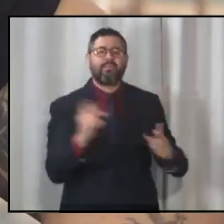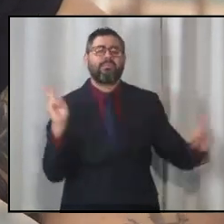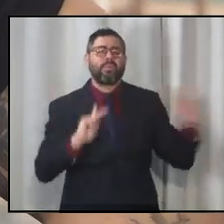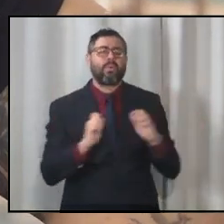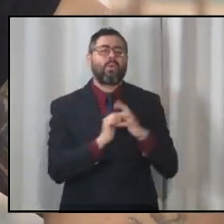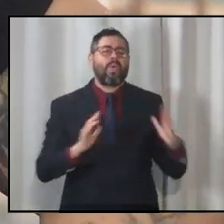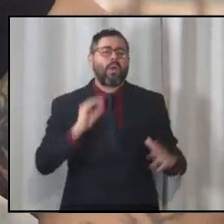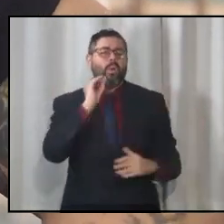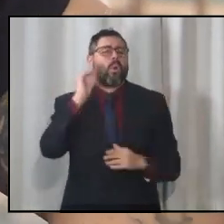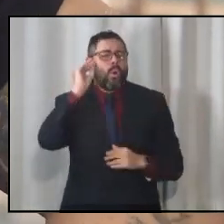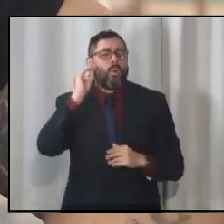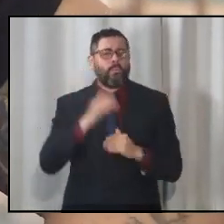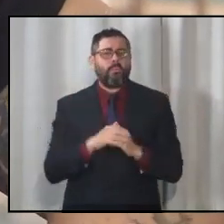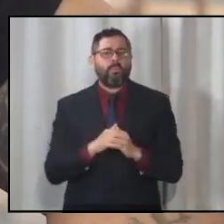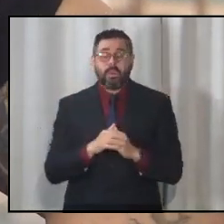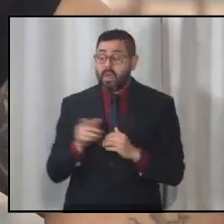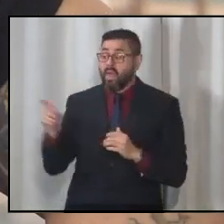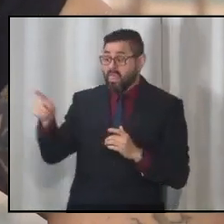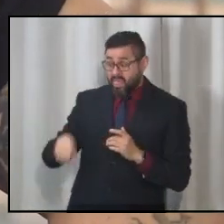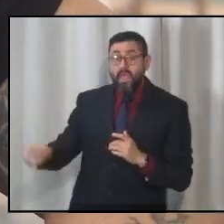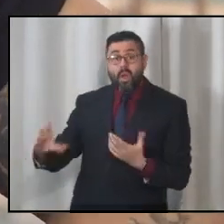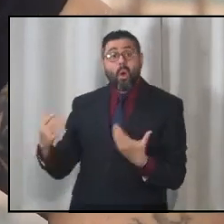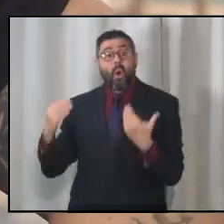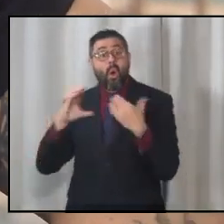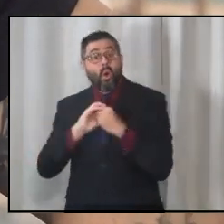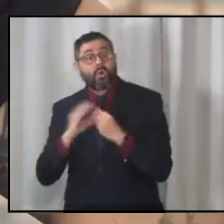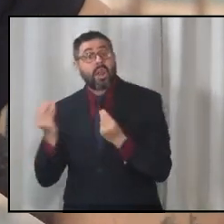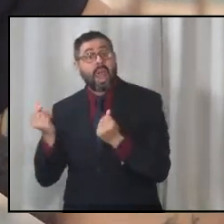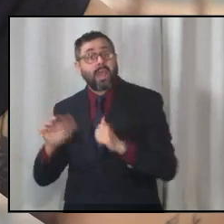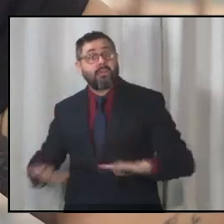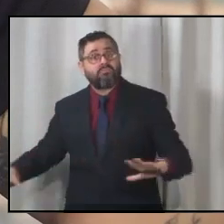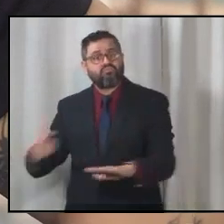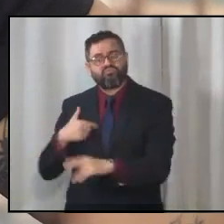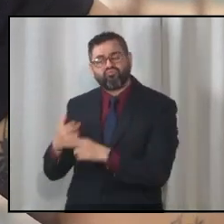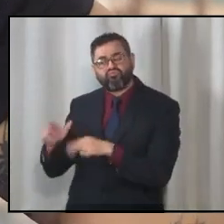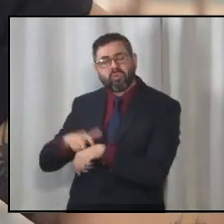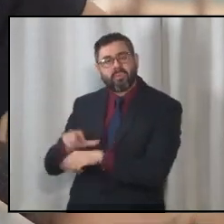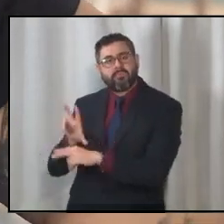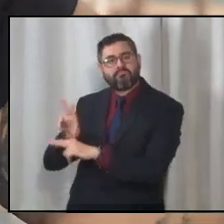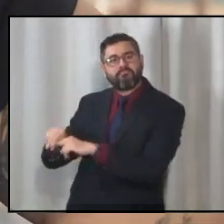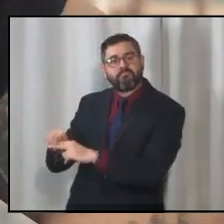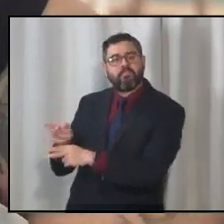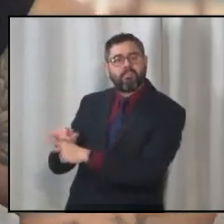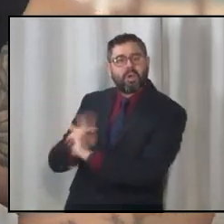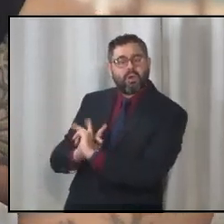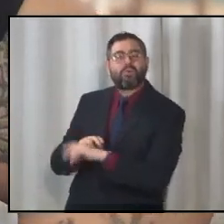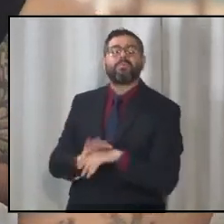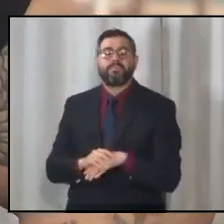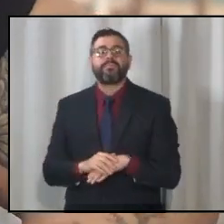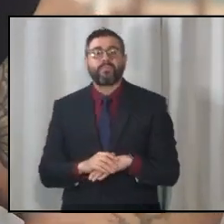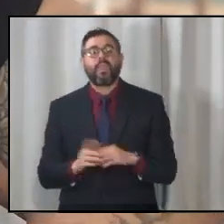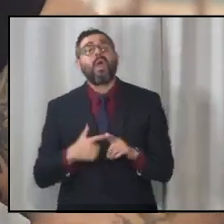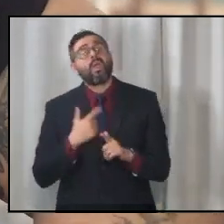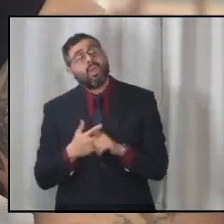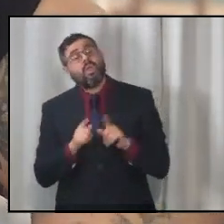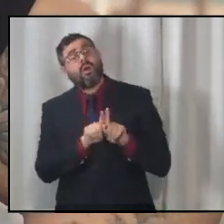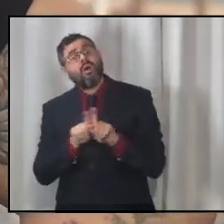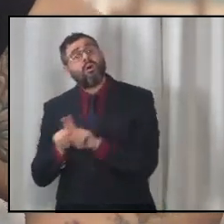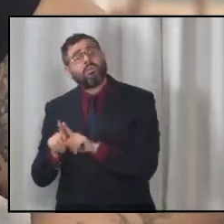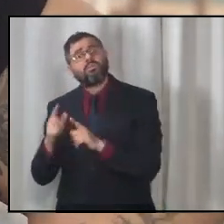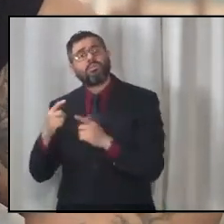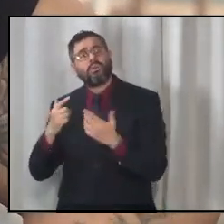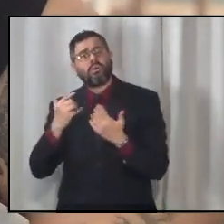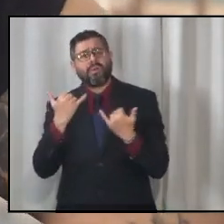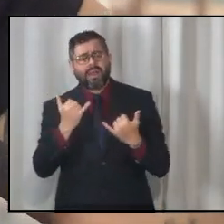that they own. And then I also oversee our coordinated entry system, which is our matching system for permanent